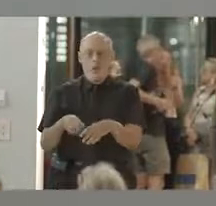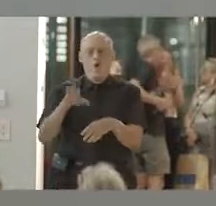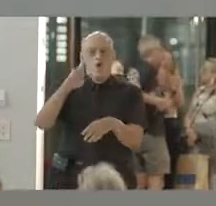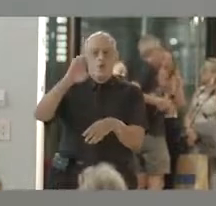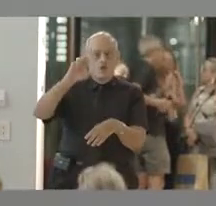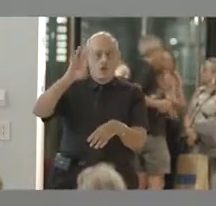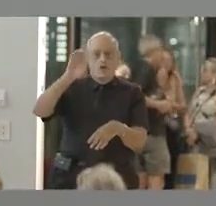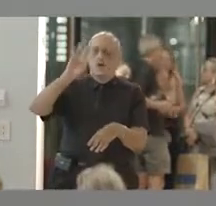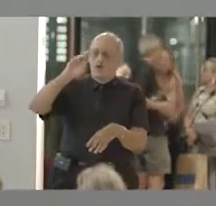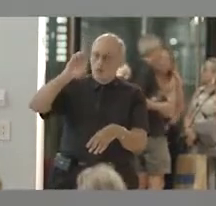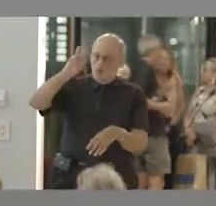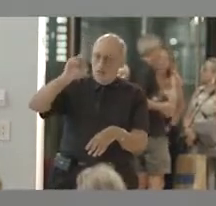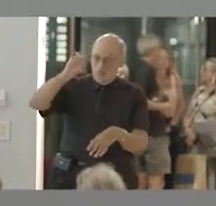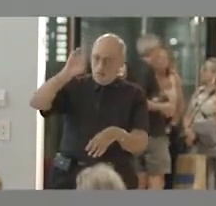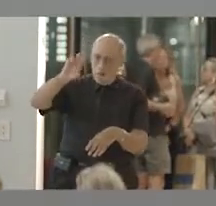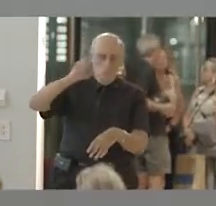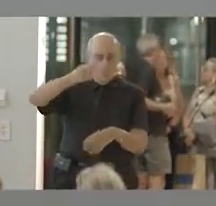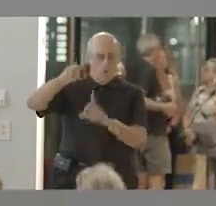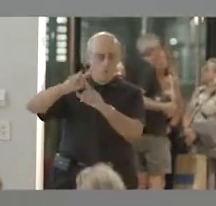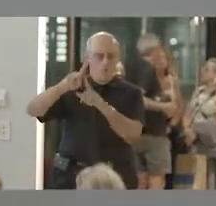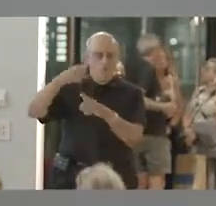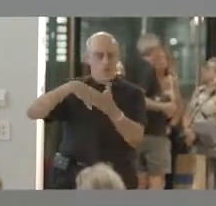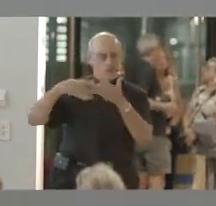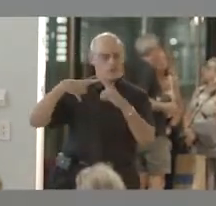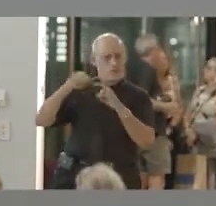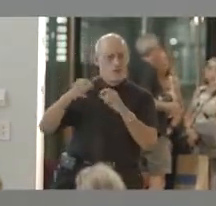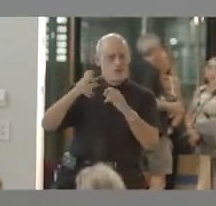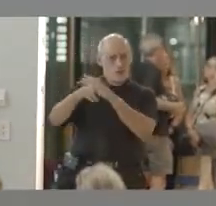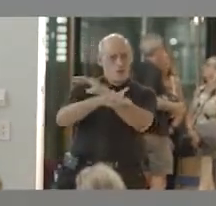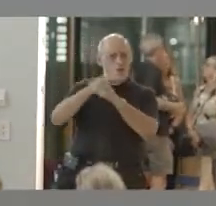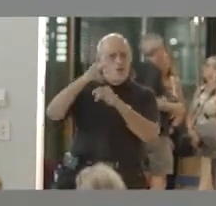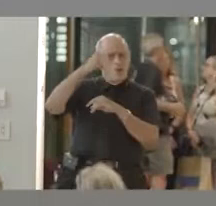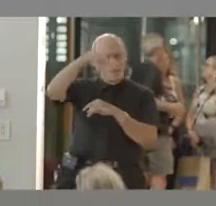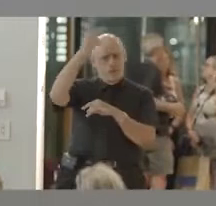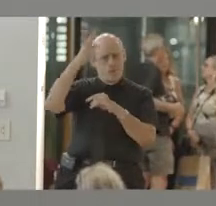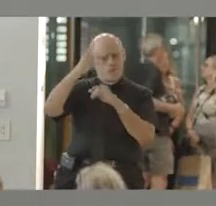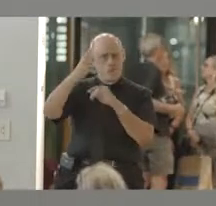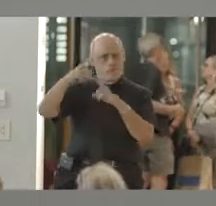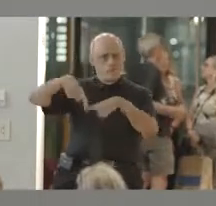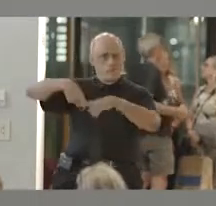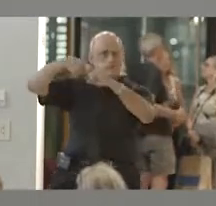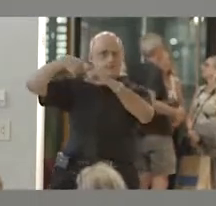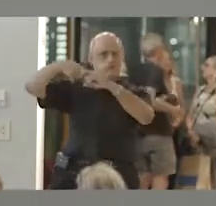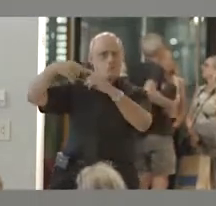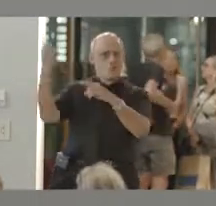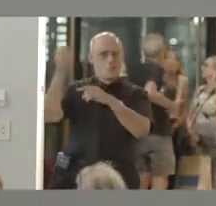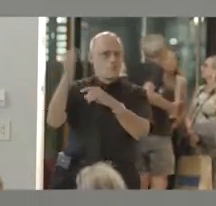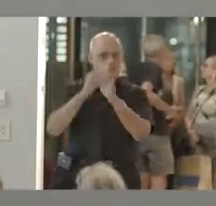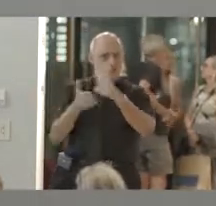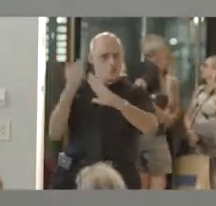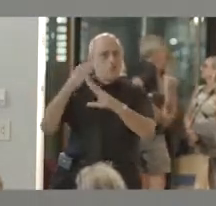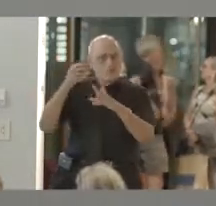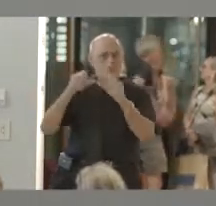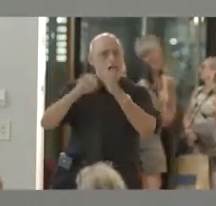Rockefeller Park. Why are we worried about taking the park out of service for an extended period of time when reconstruction would take it